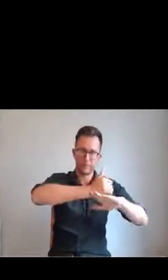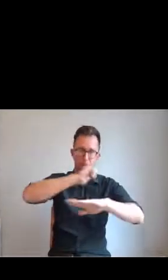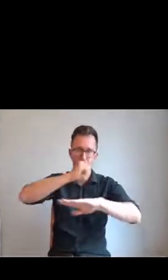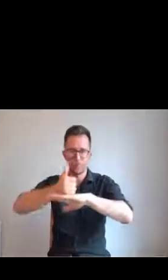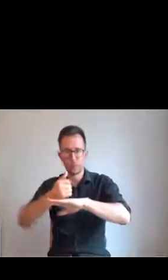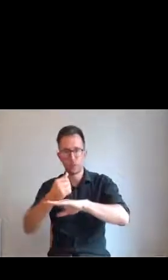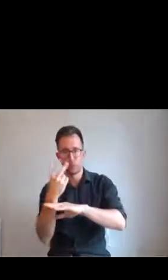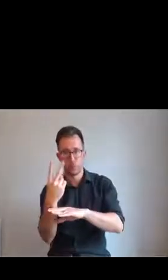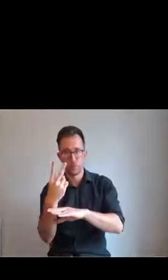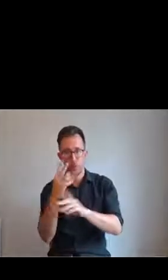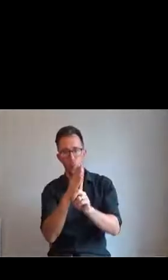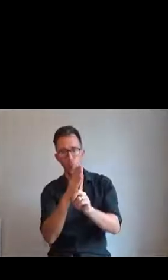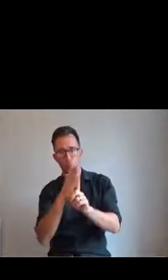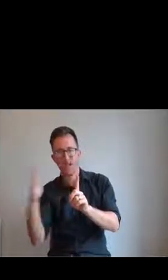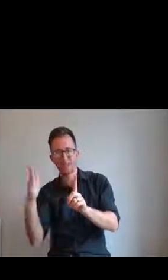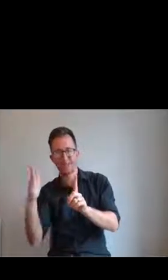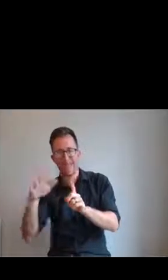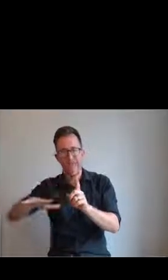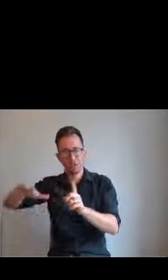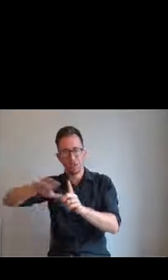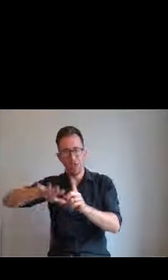of Orsett Cock Junction.